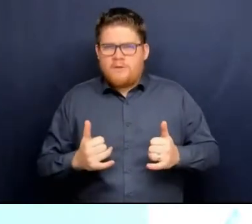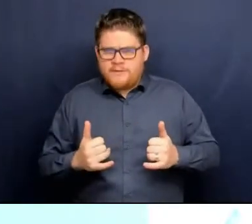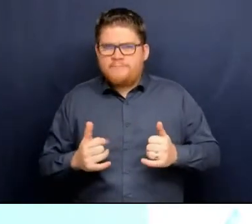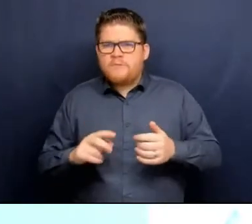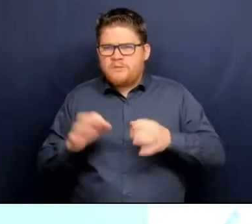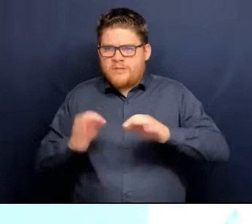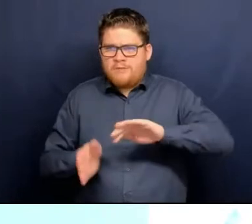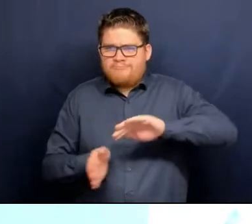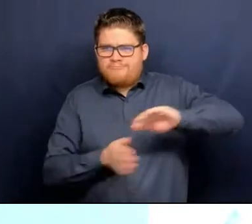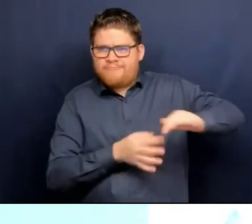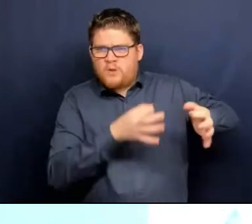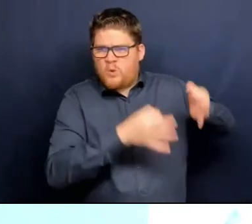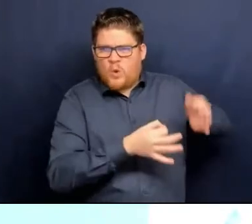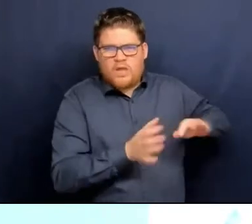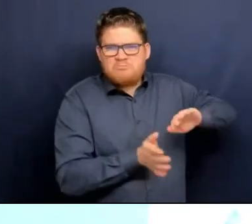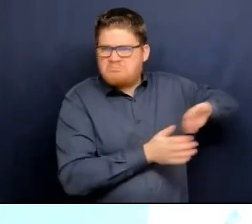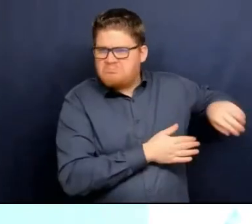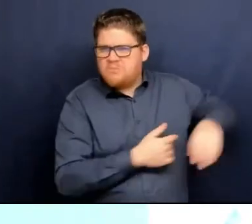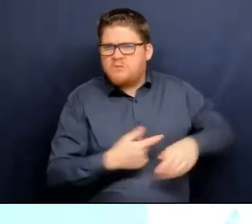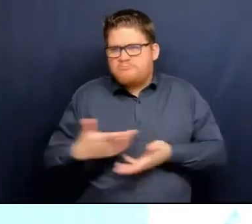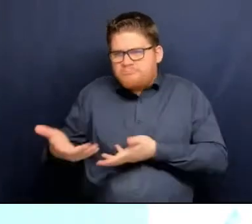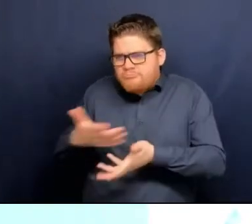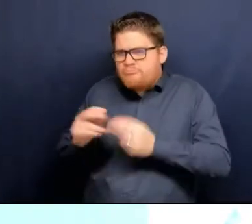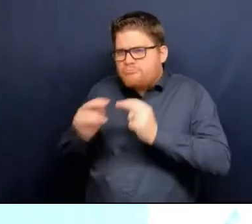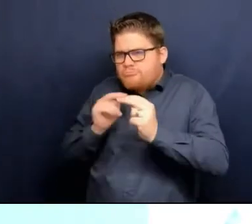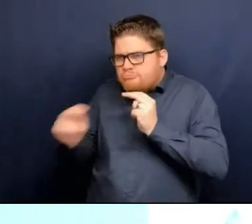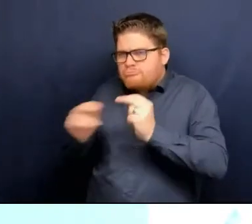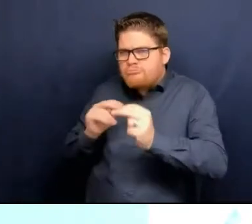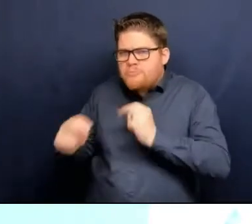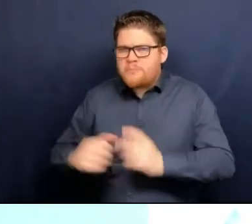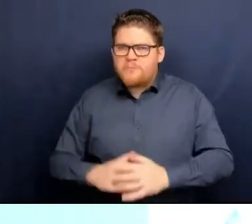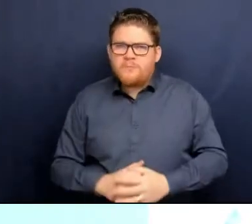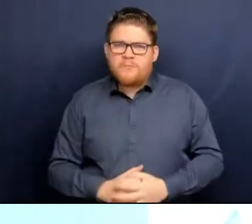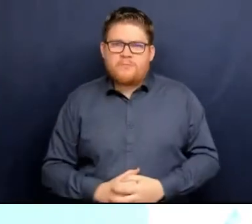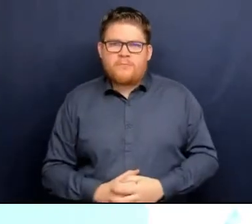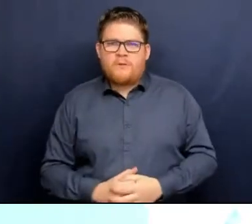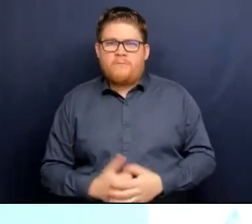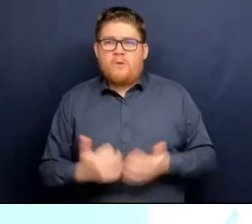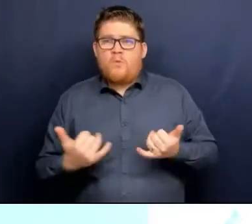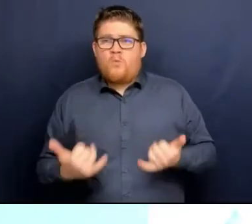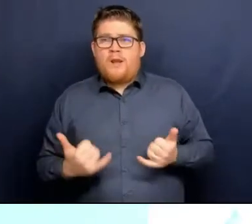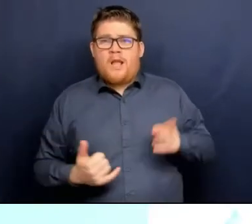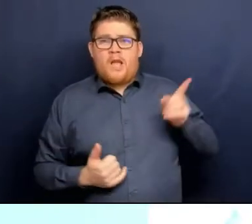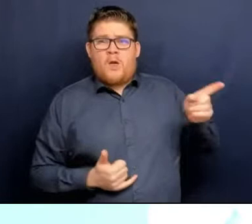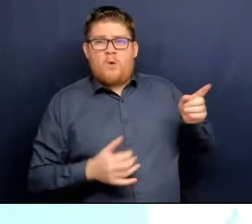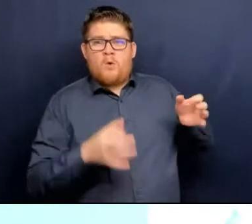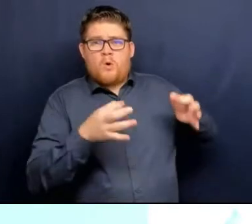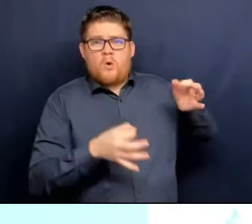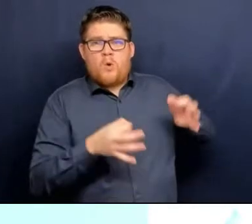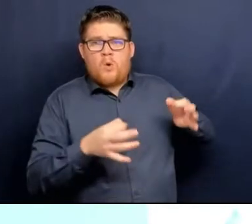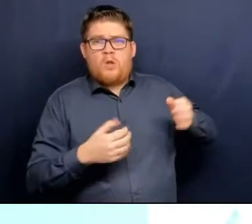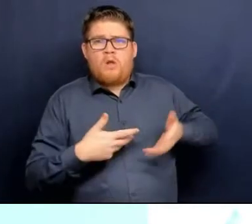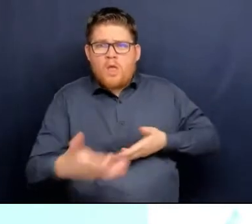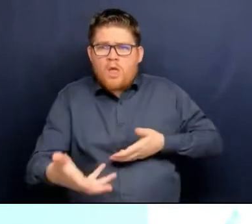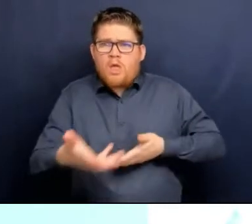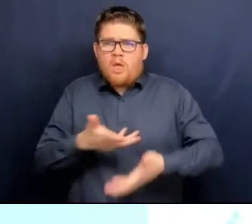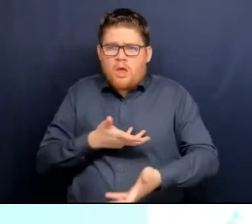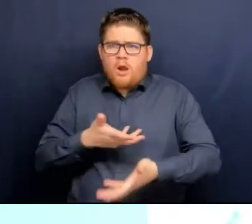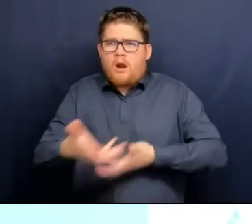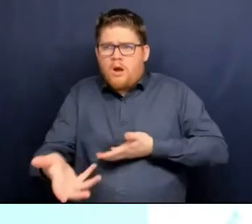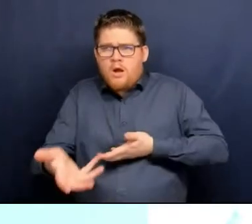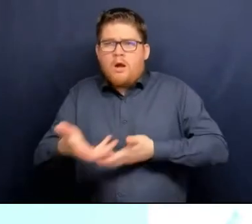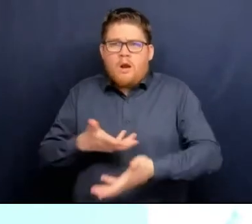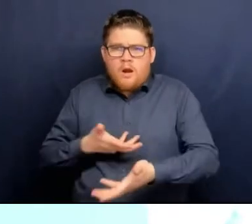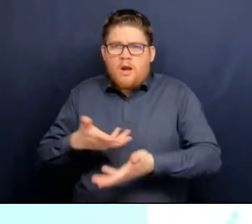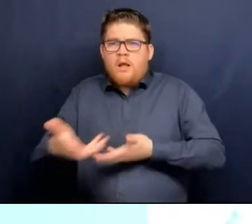without it ending up in a courtroom, but the direction to litigators is not provided by Cabinet,